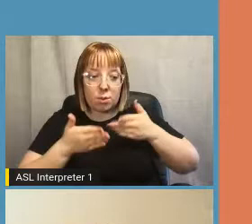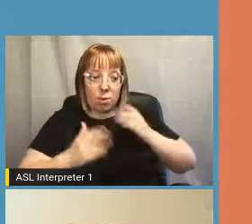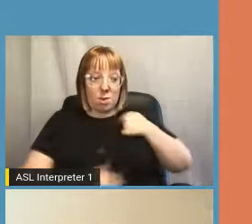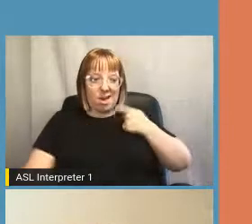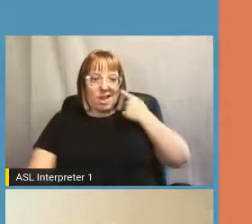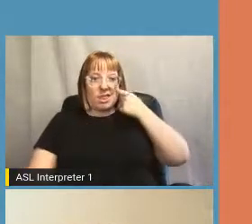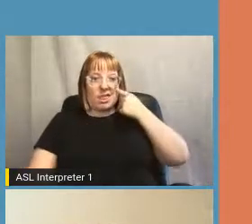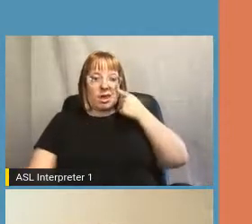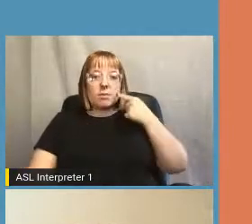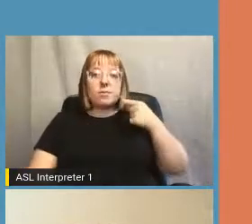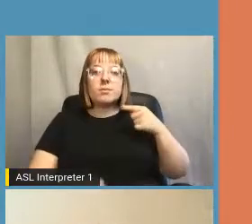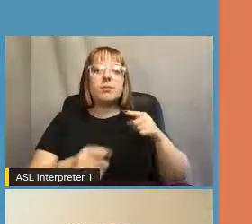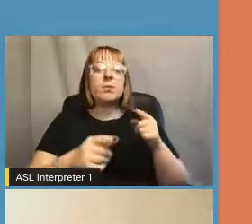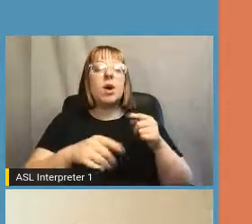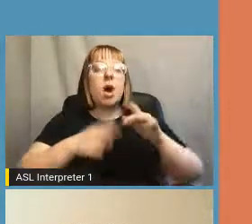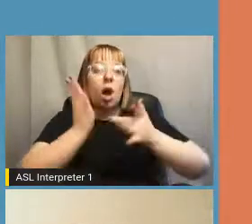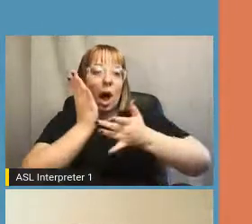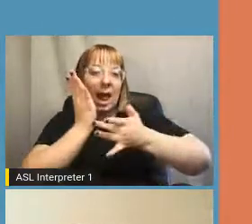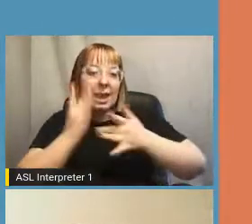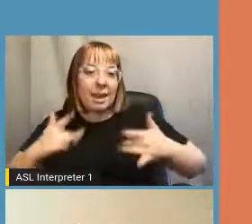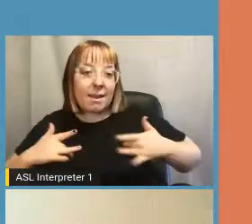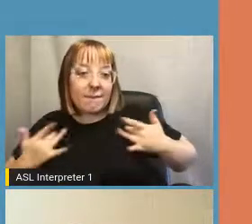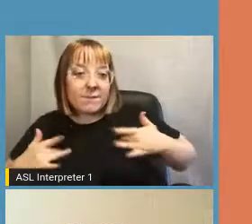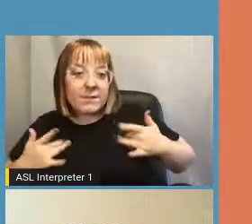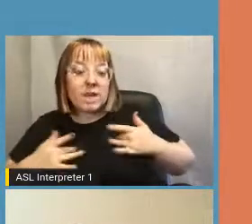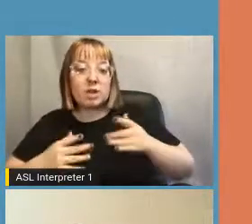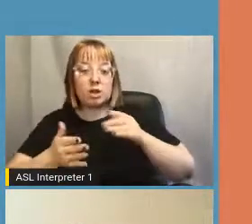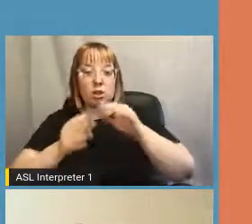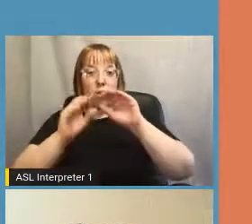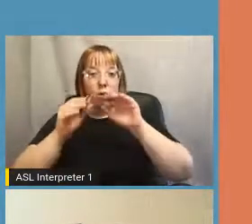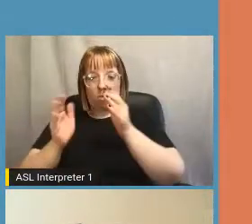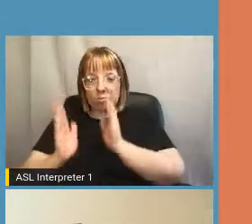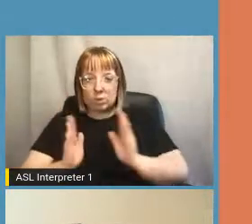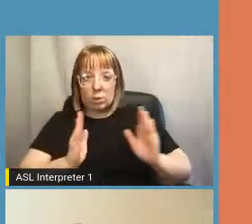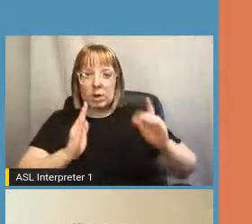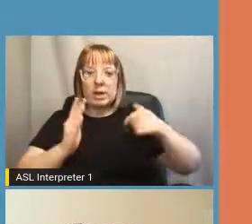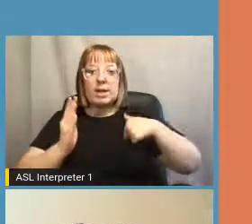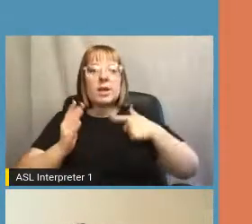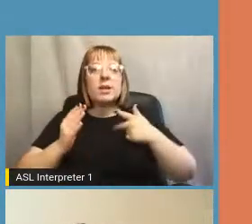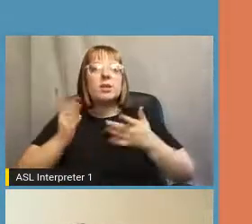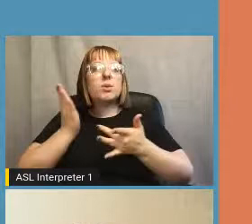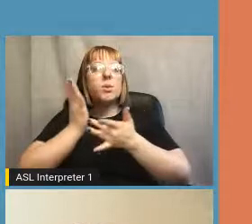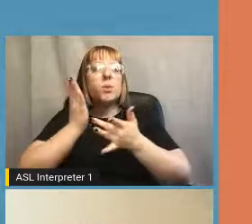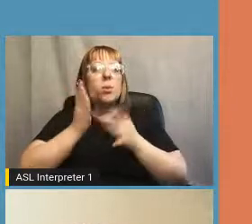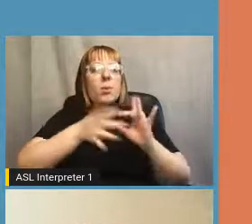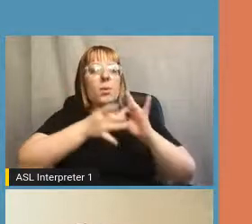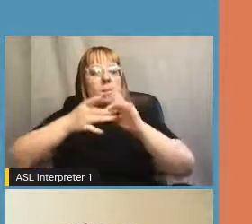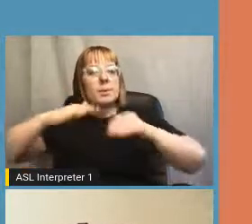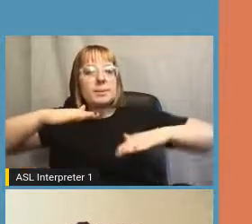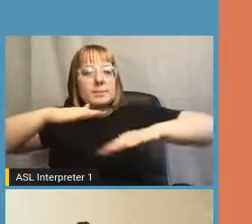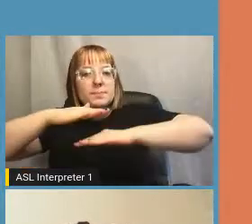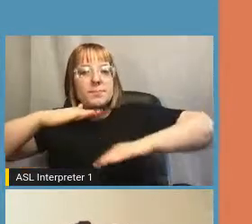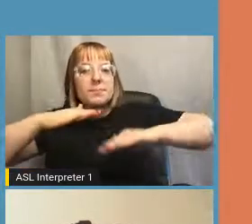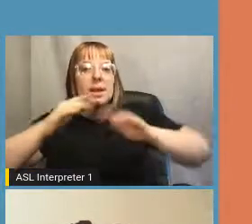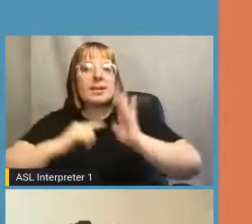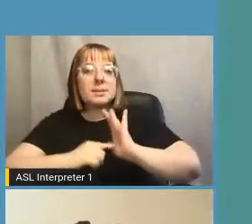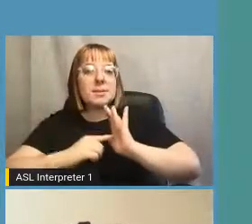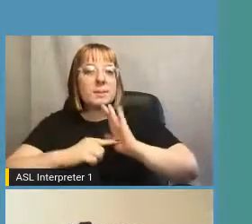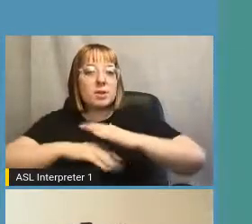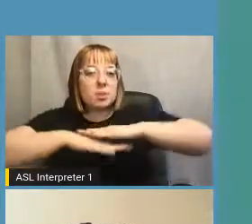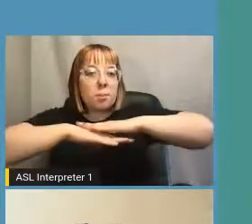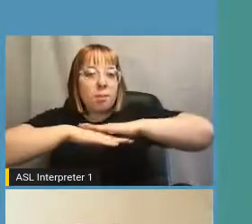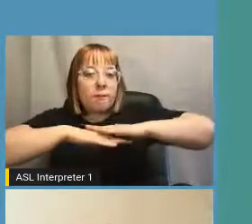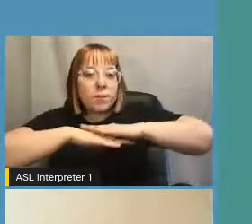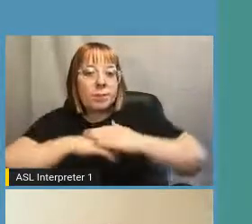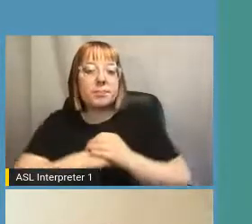it. It's an online event that's organized on a web-based comprehensive virtual exhibition platform. It